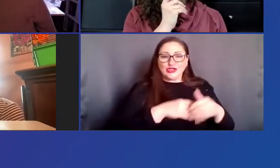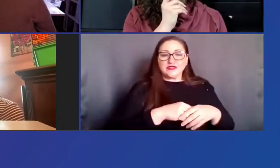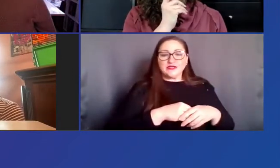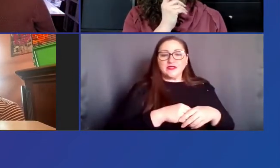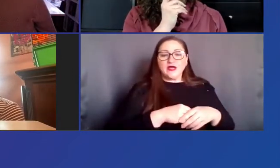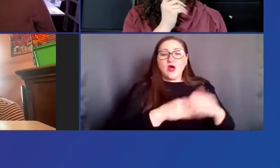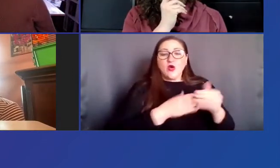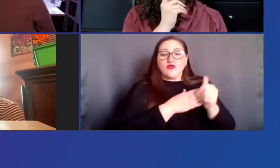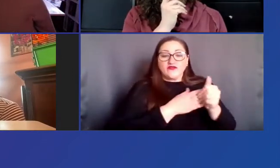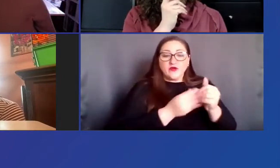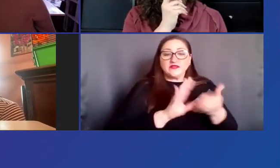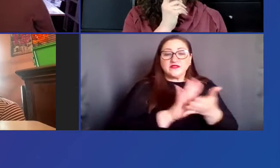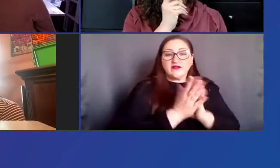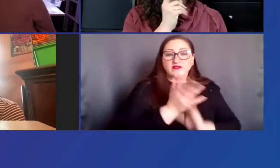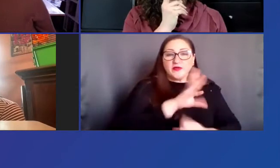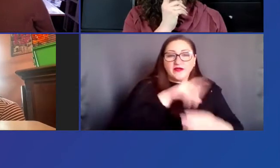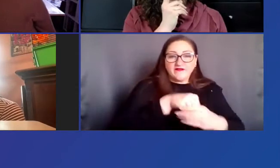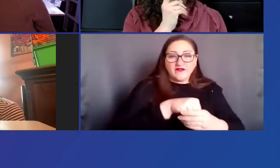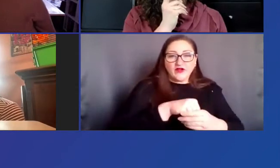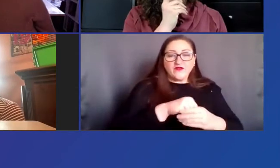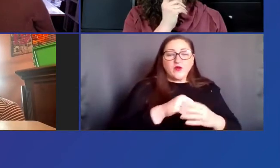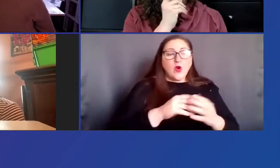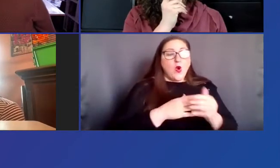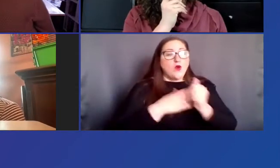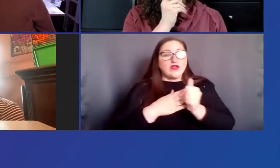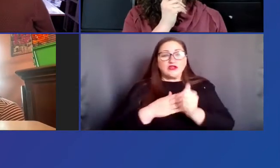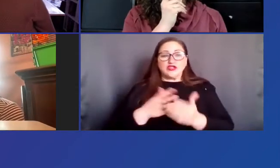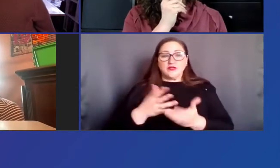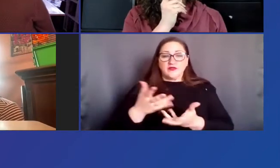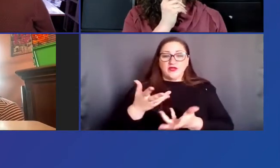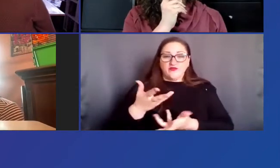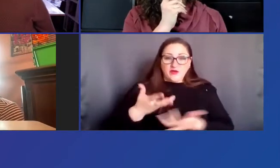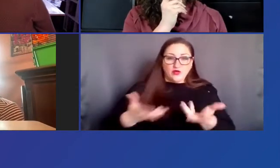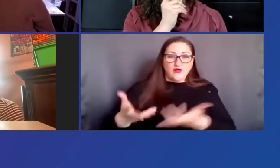or leadership that you've been amongst. And